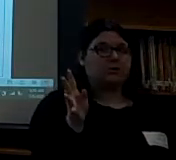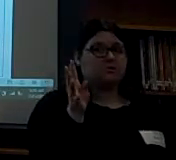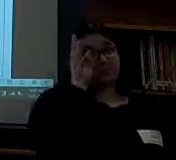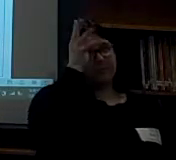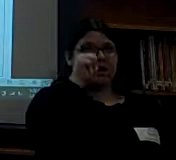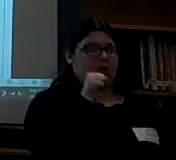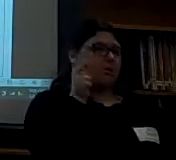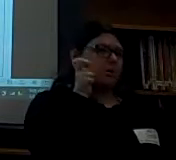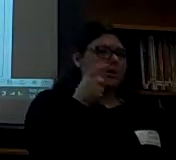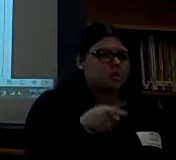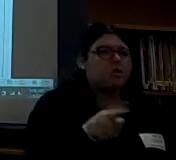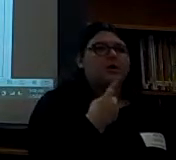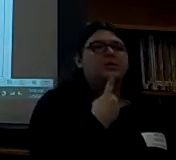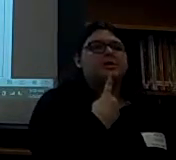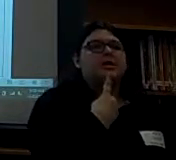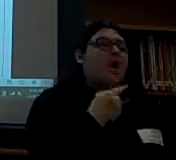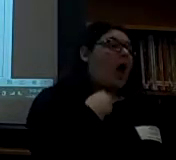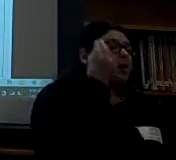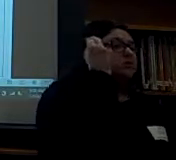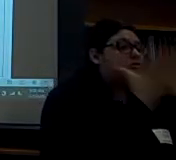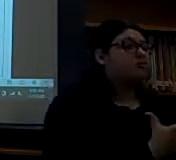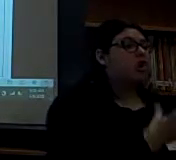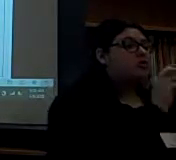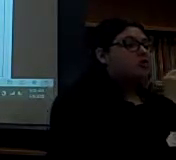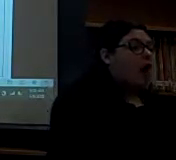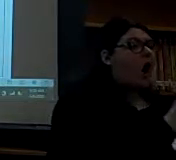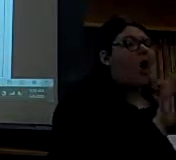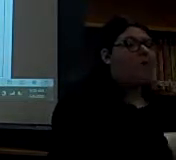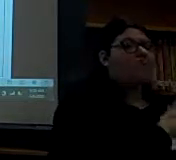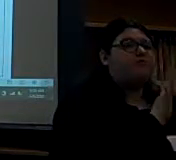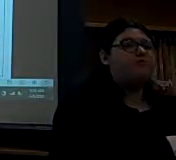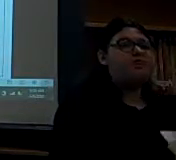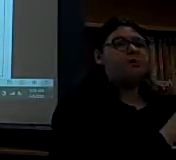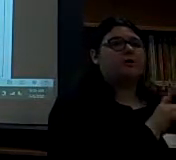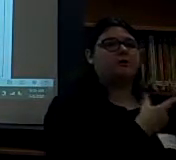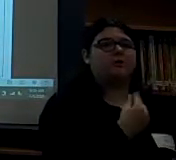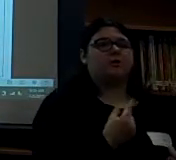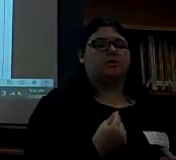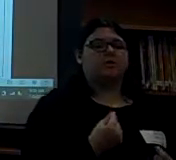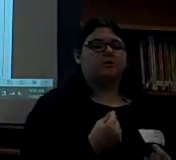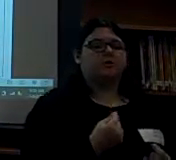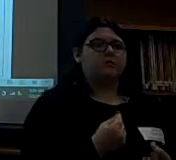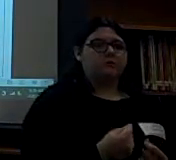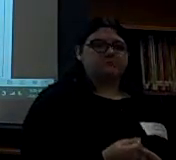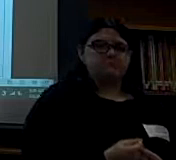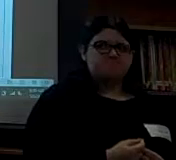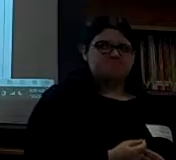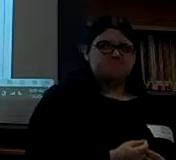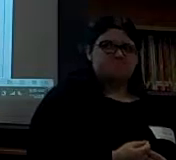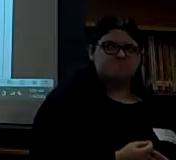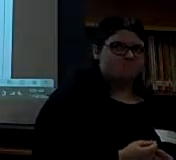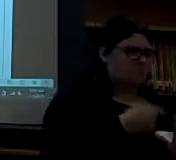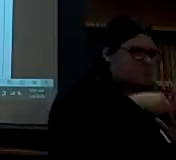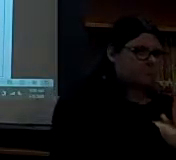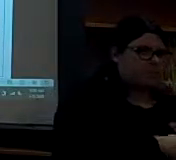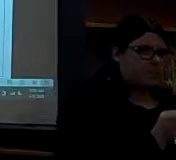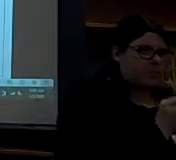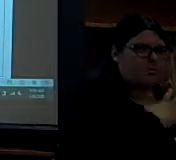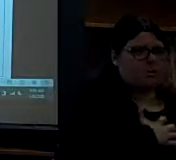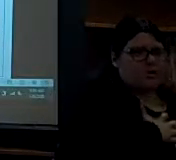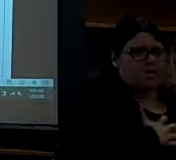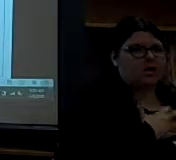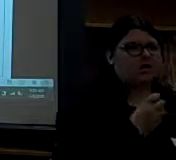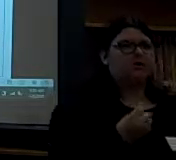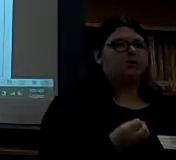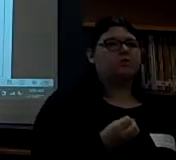don't hear you. And you say, I told you to get off of your electronics. All they do is they're gonna actually hunker down and get deeper into yuck. It's not gonna be effective.